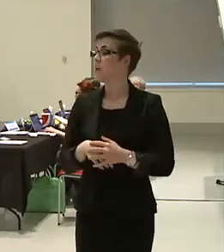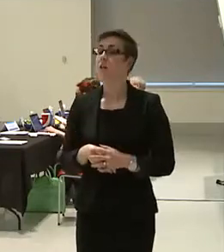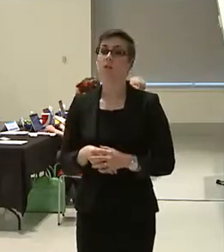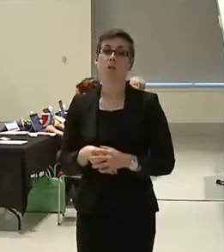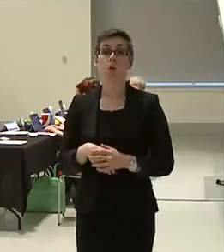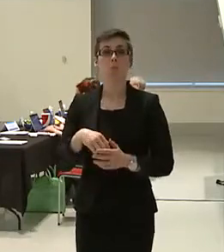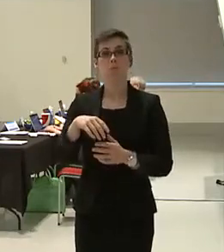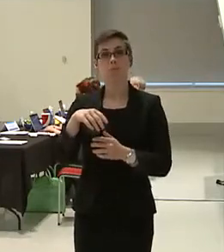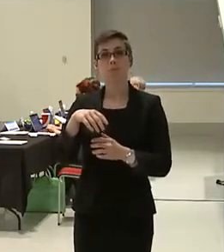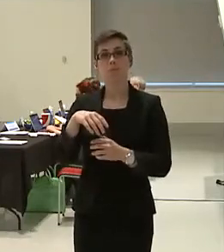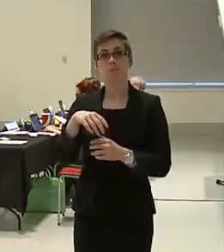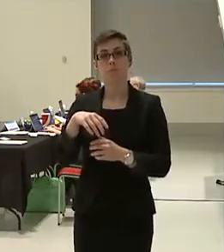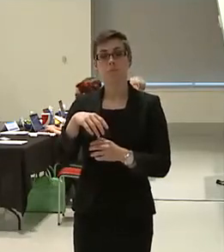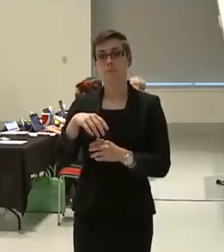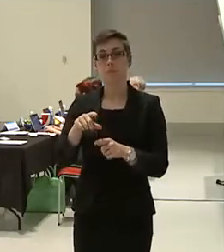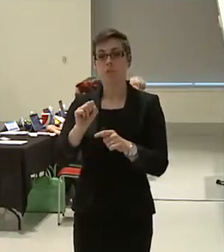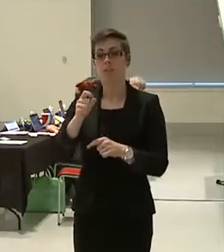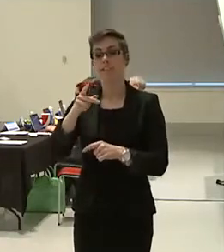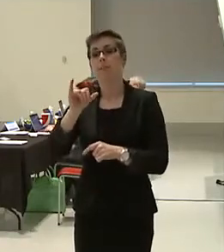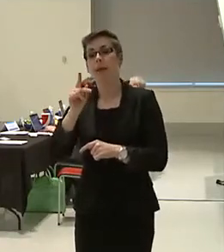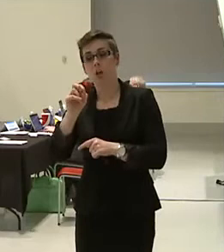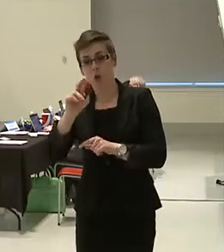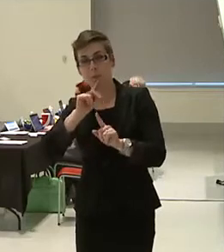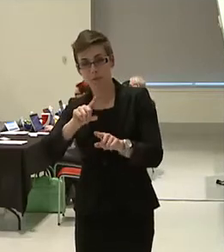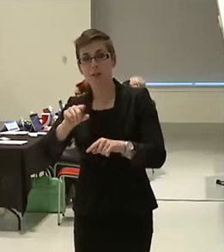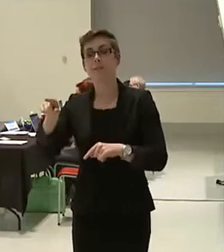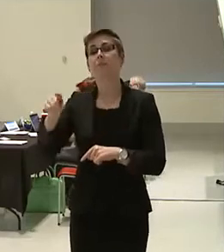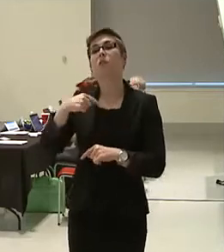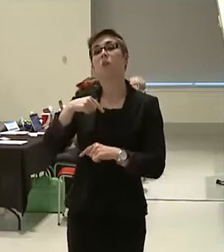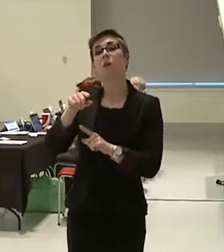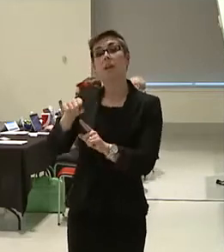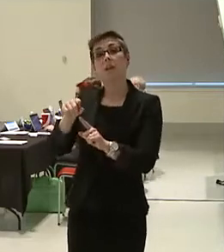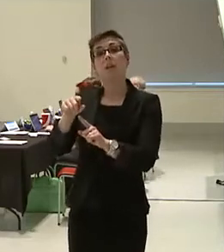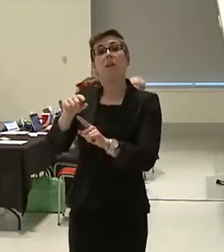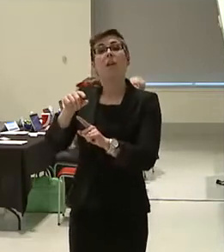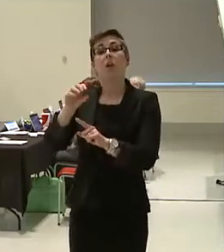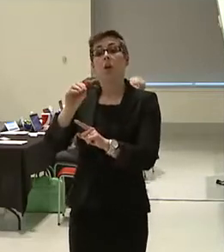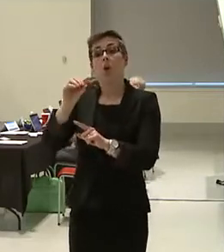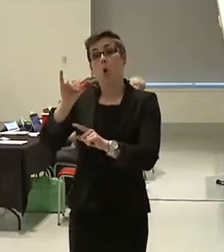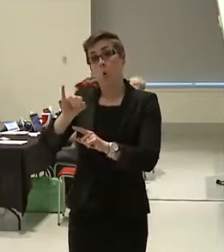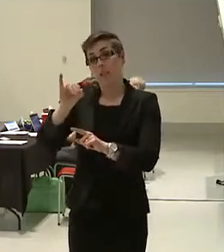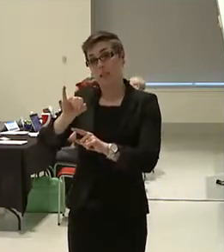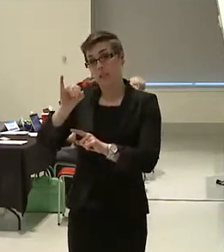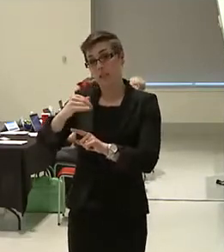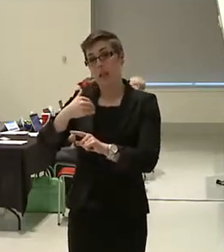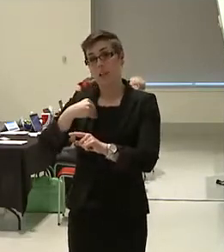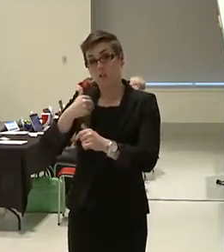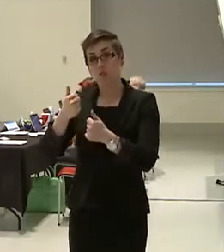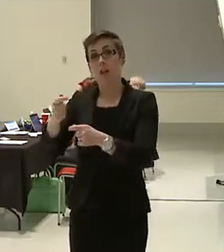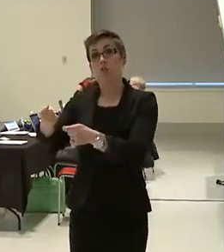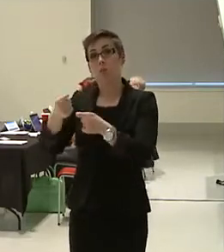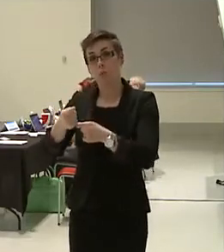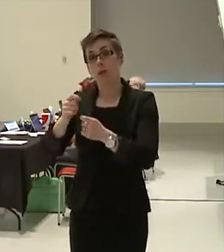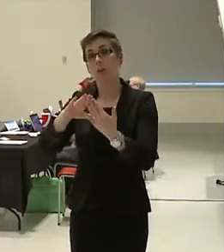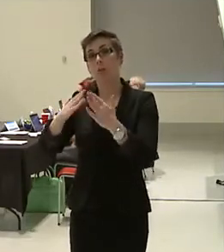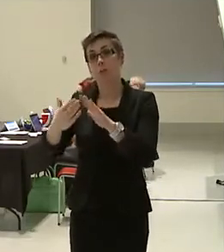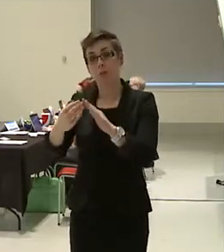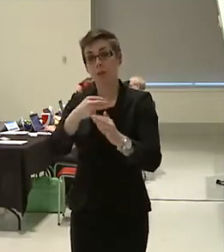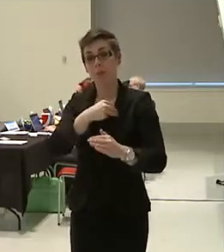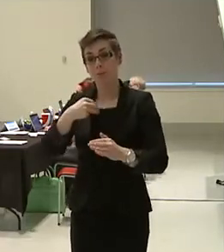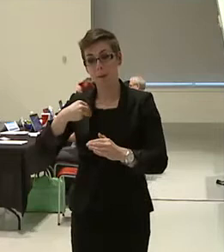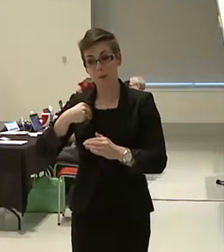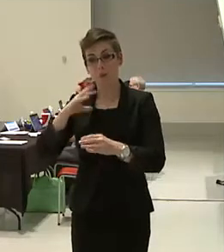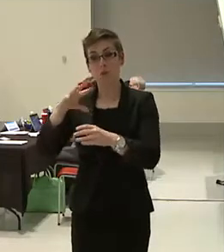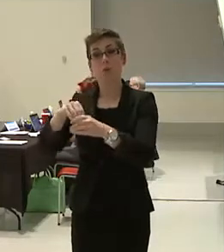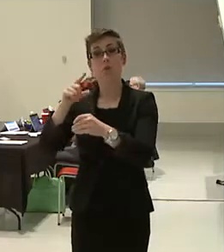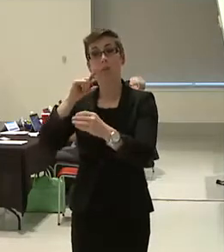community. There has been a very positive attempt by the city to actually bring in community members to develop a privacy policy for the city